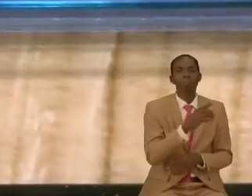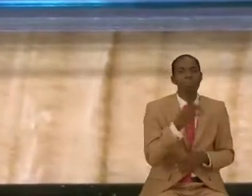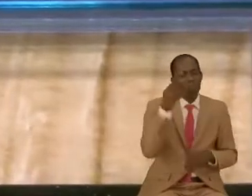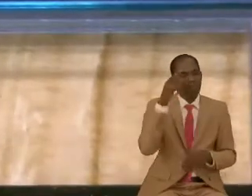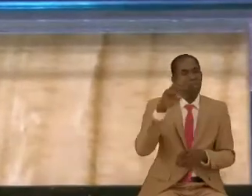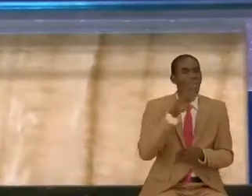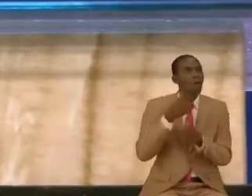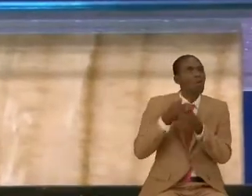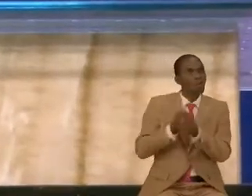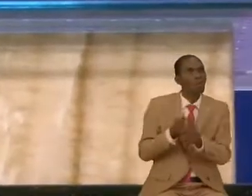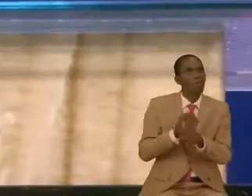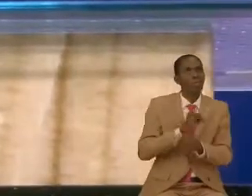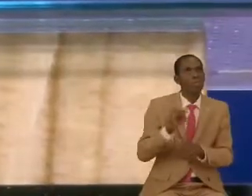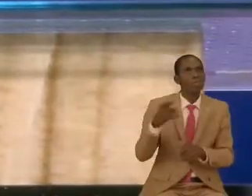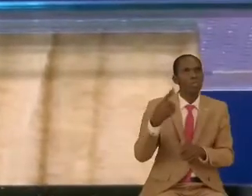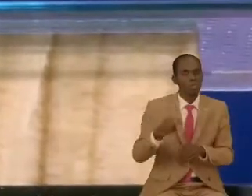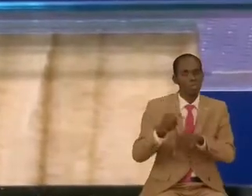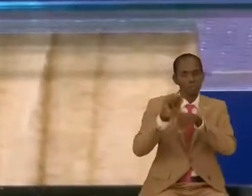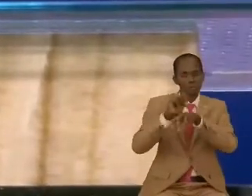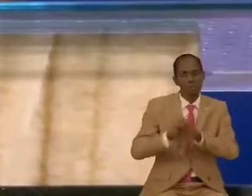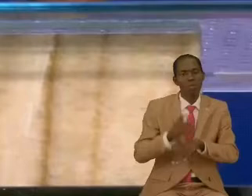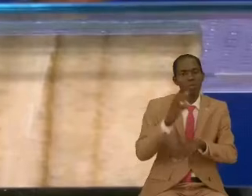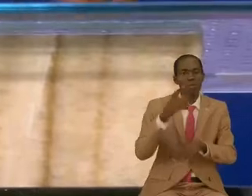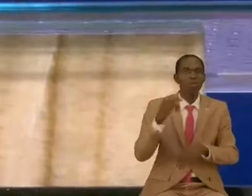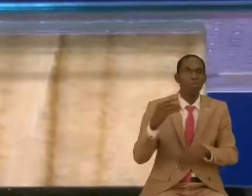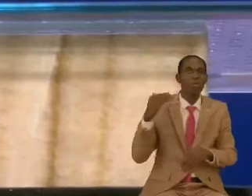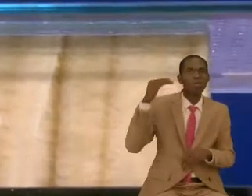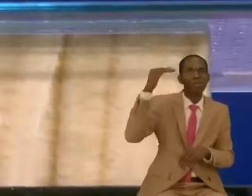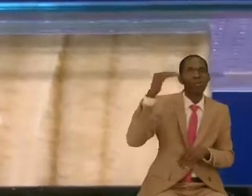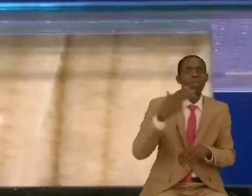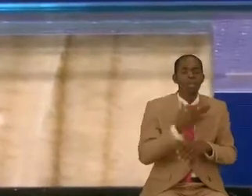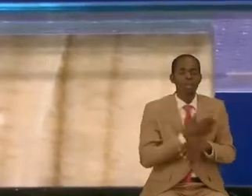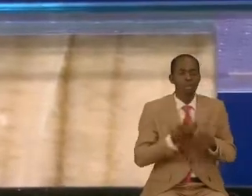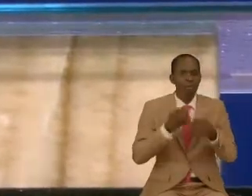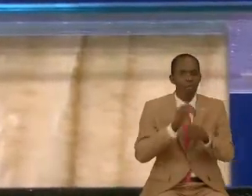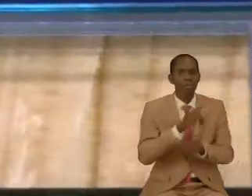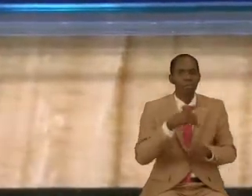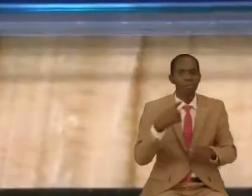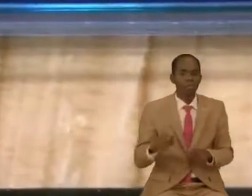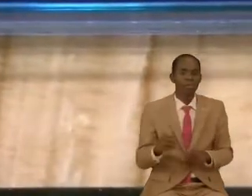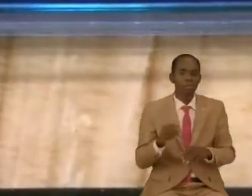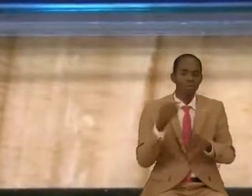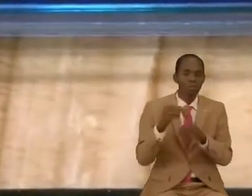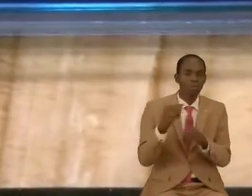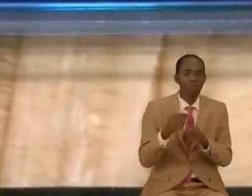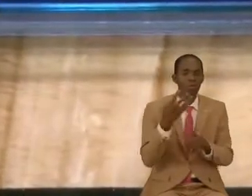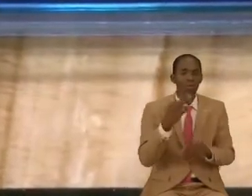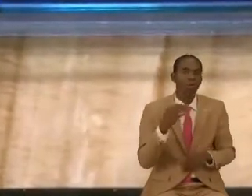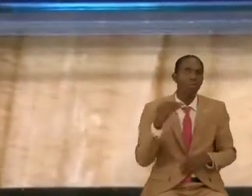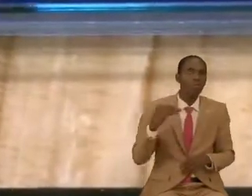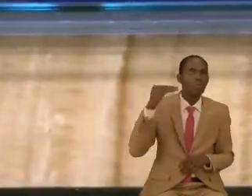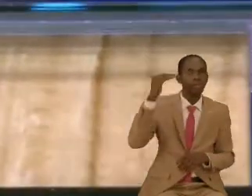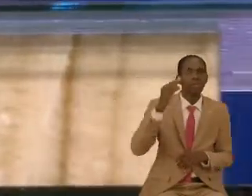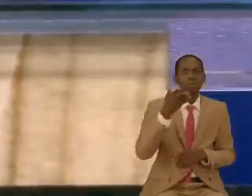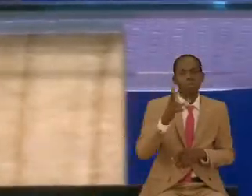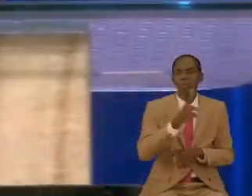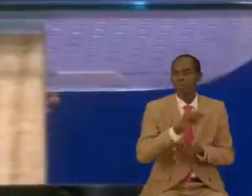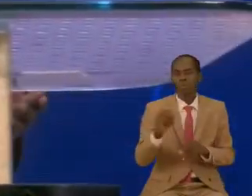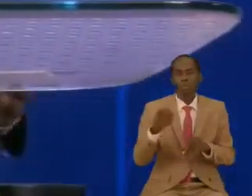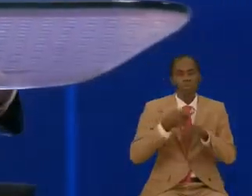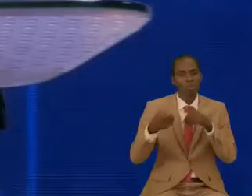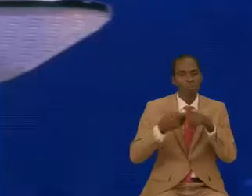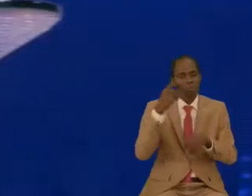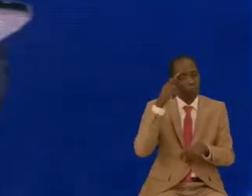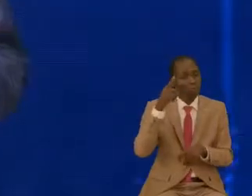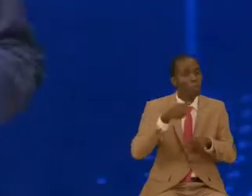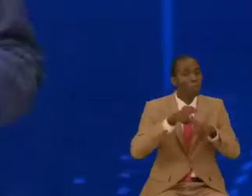of the elders, and you are following the message of circumcision. There's no persecution for you. But Paul, the